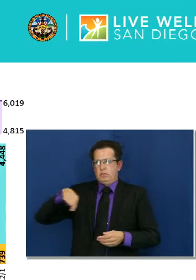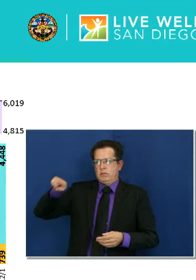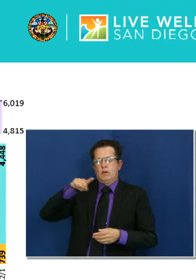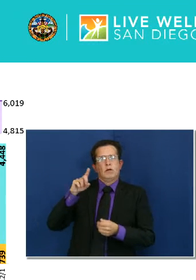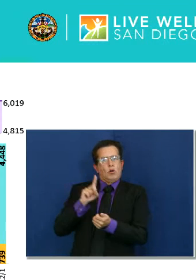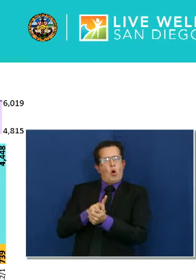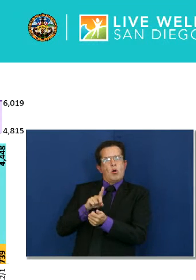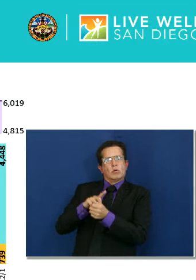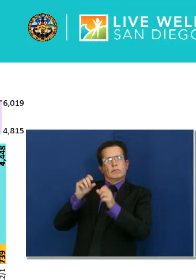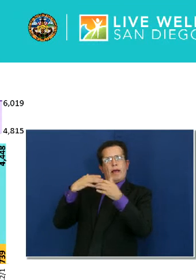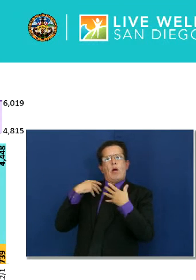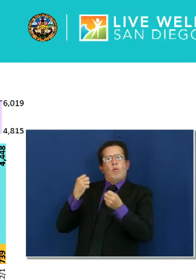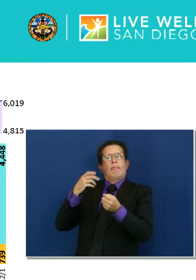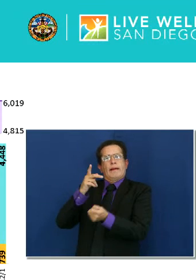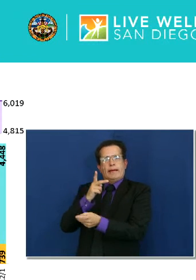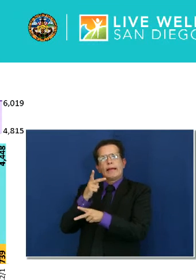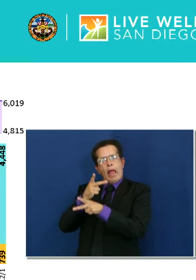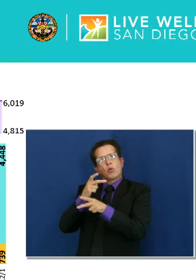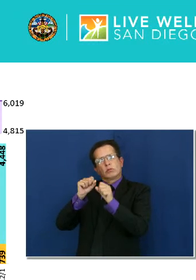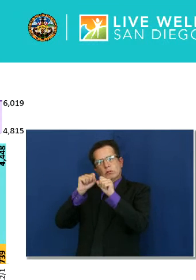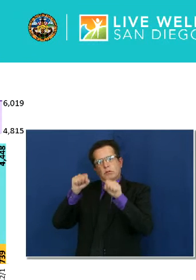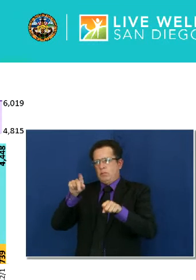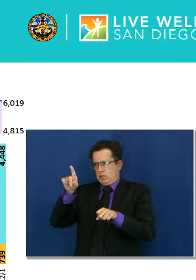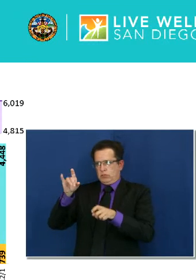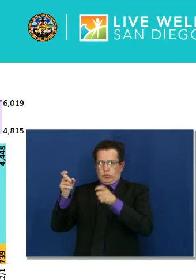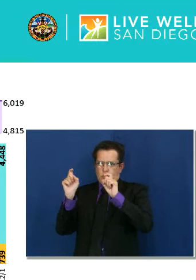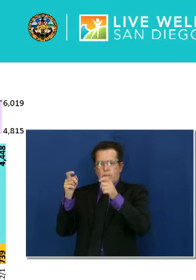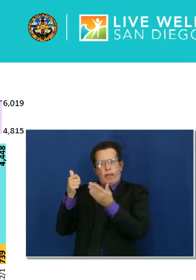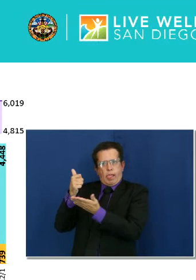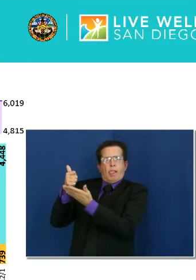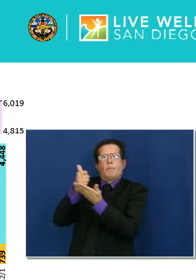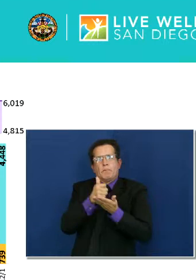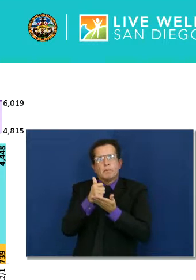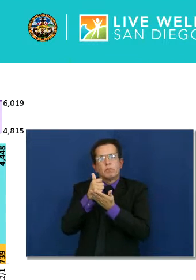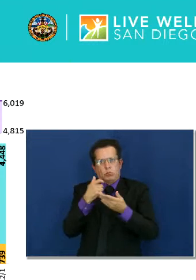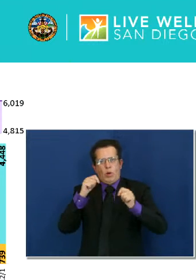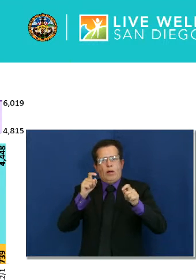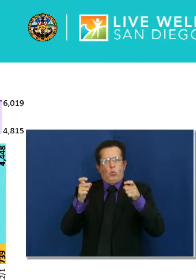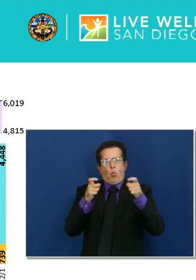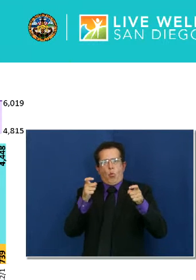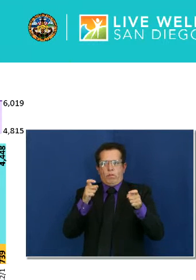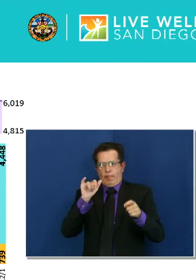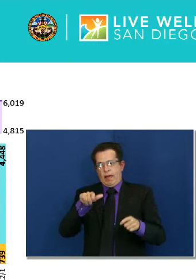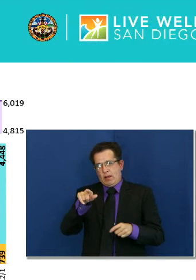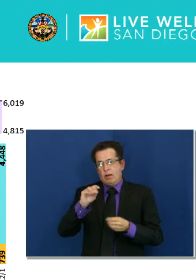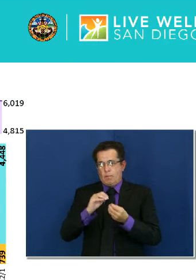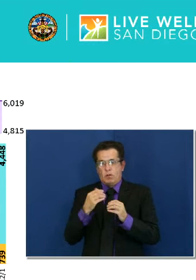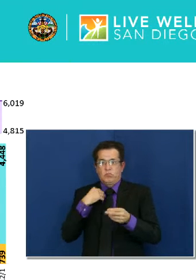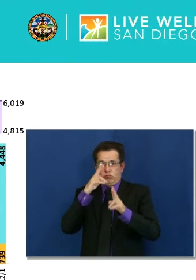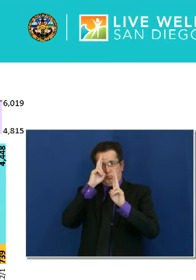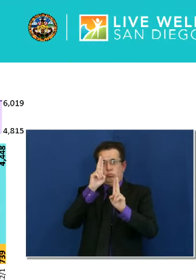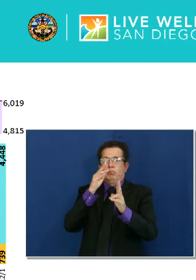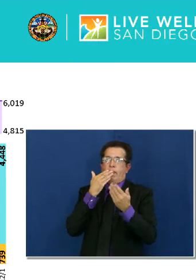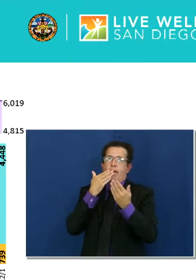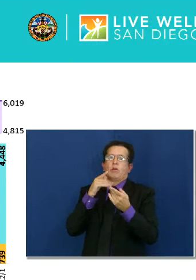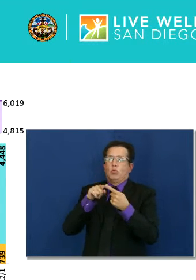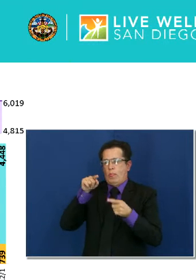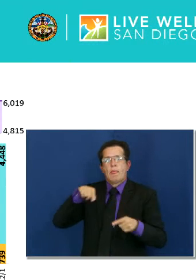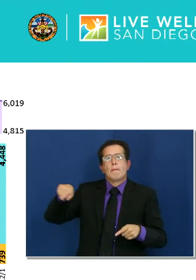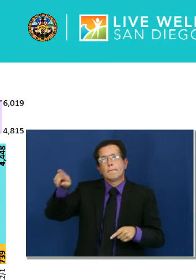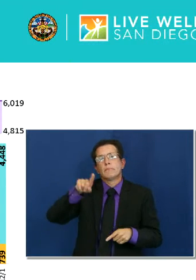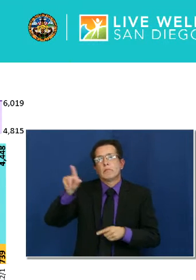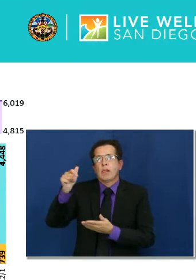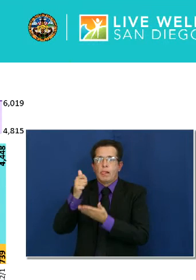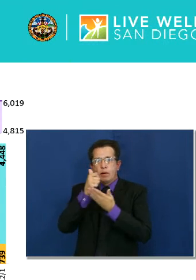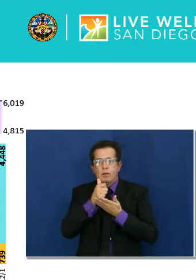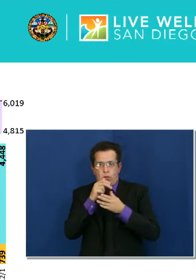making adjustments to try and ensure that capacity is there. And so we're grateful for them. As you see the significant increase in COVID, we